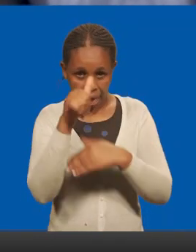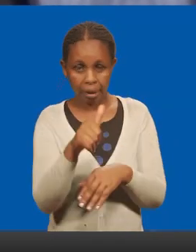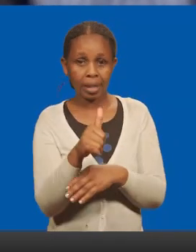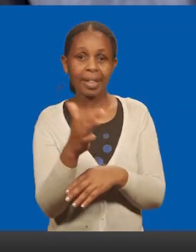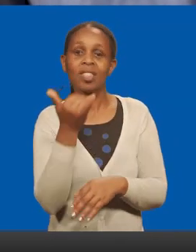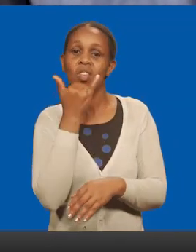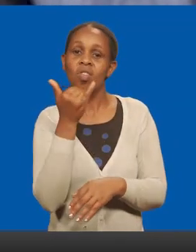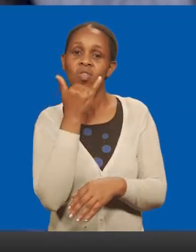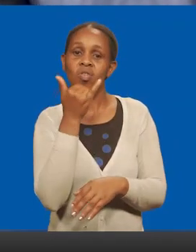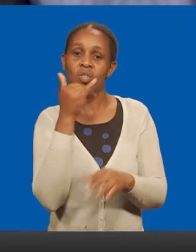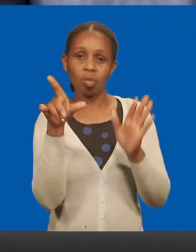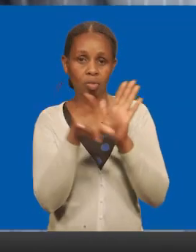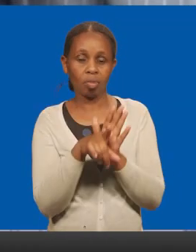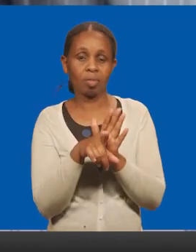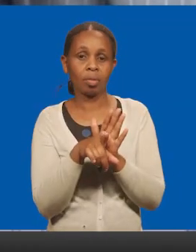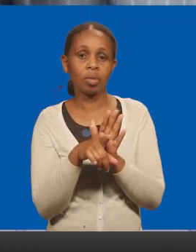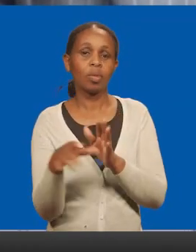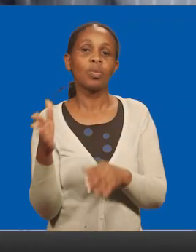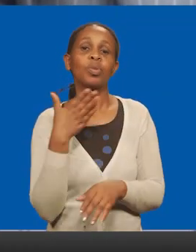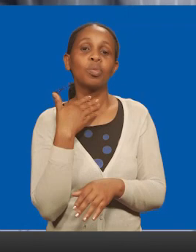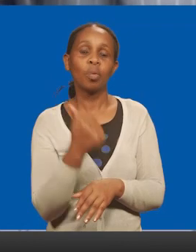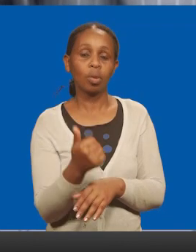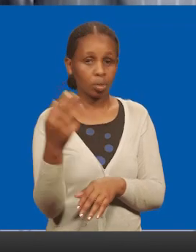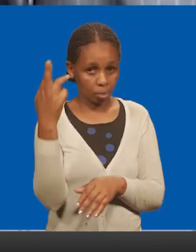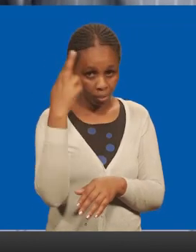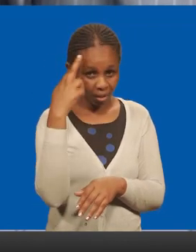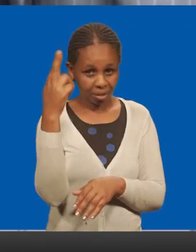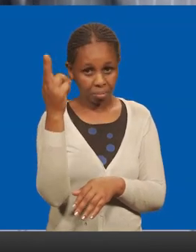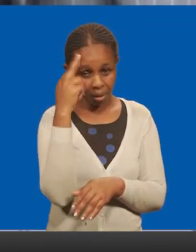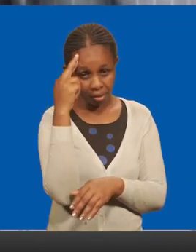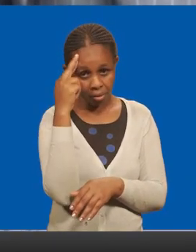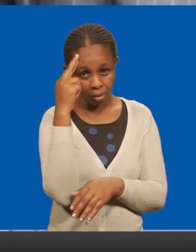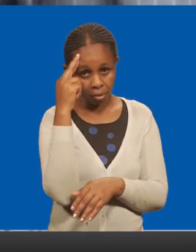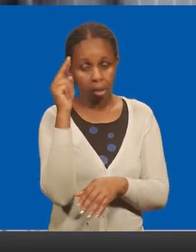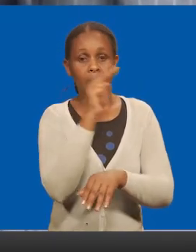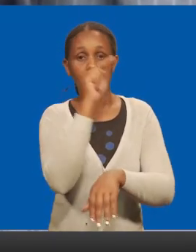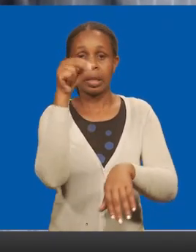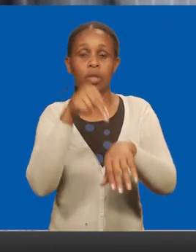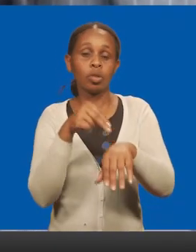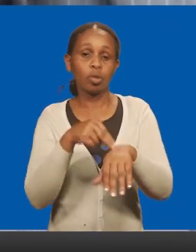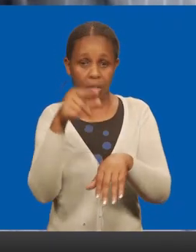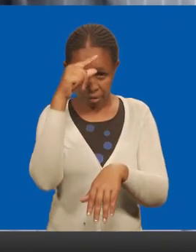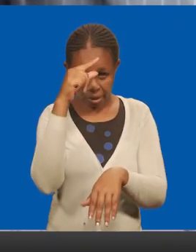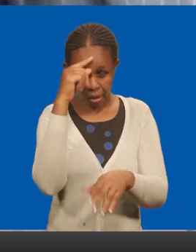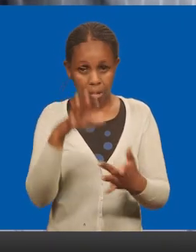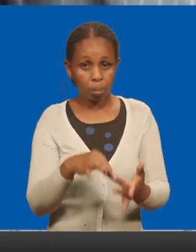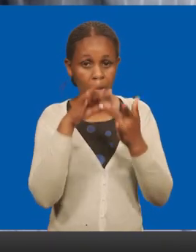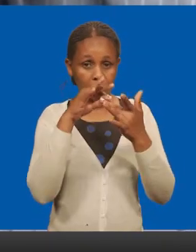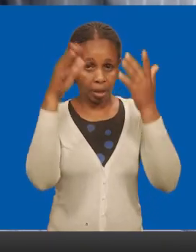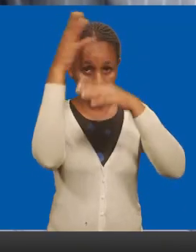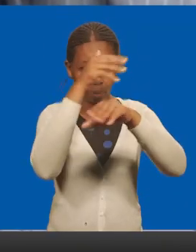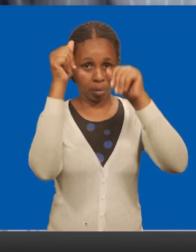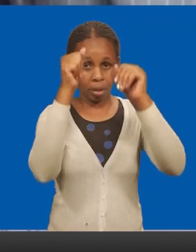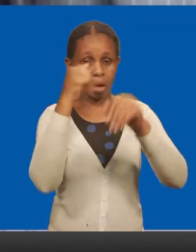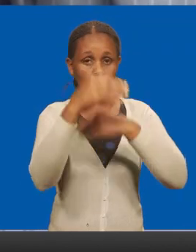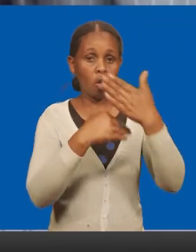under the jungle law, and that cannot happen. We want to remind the national government, and particularly the president